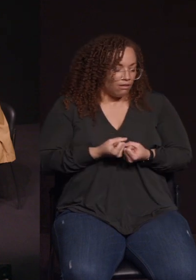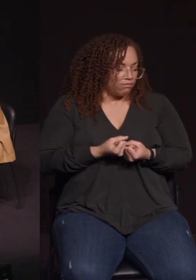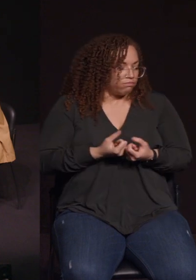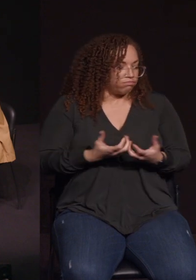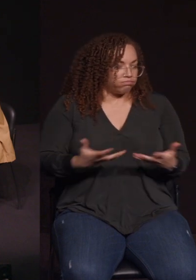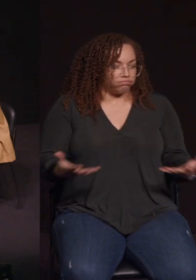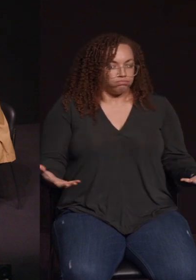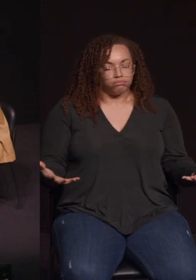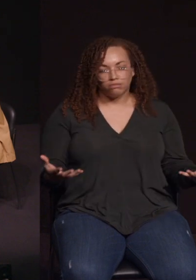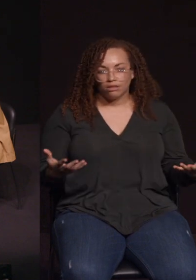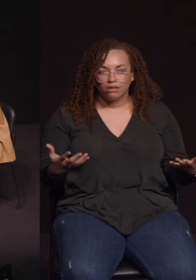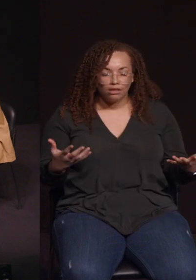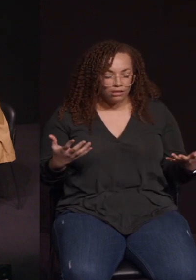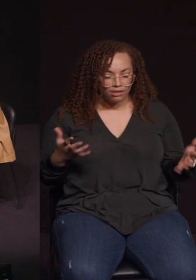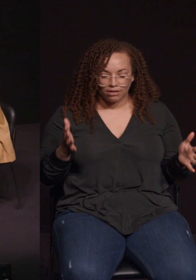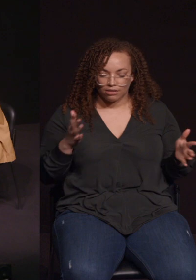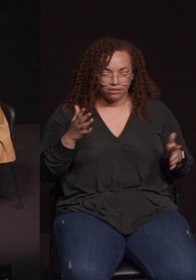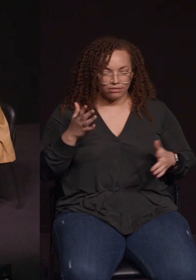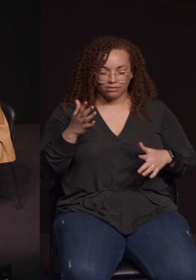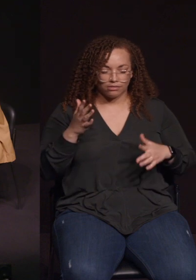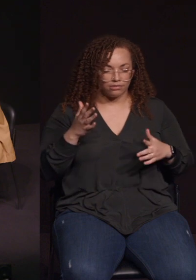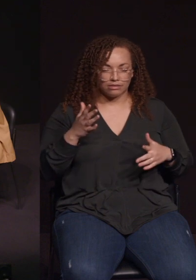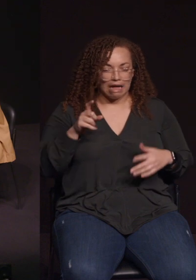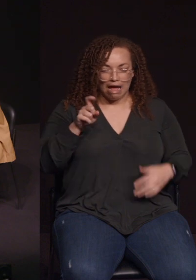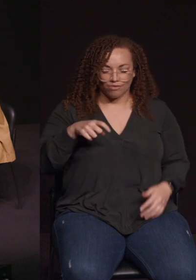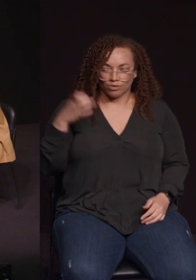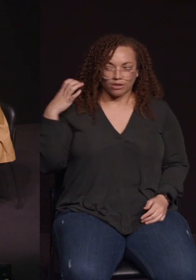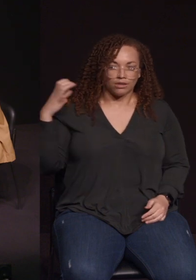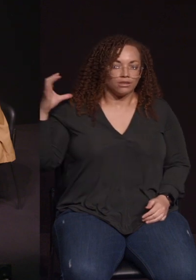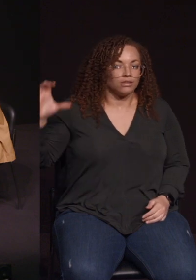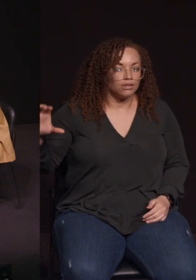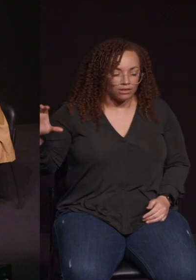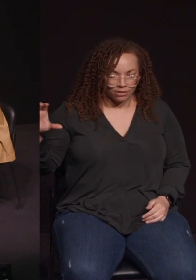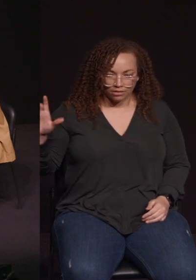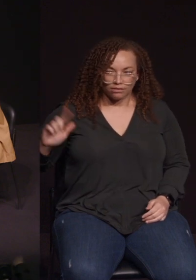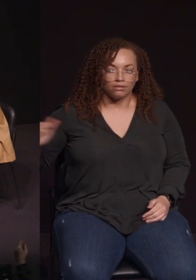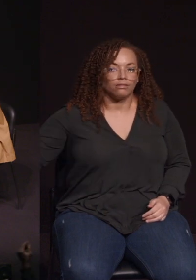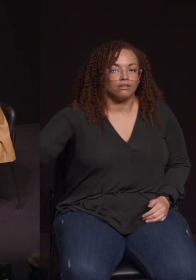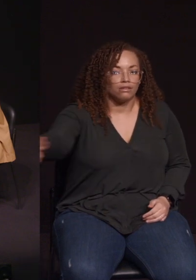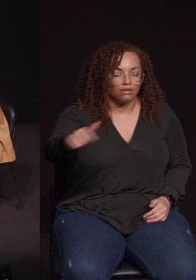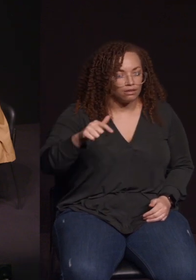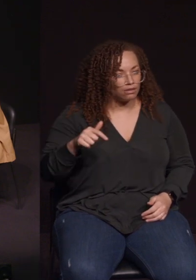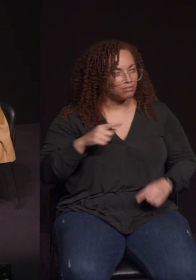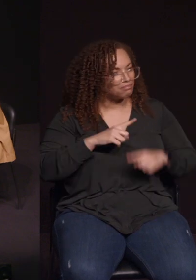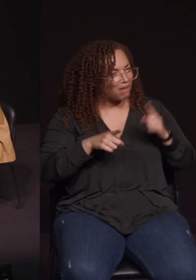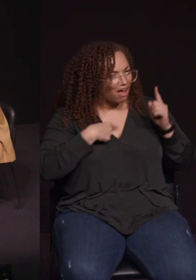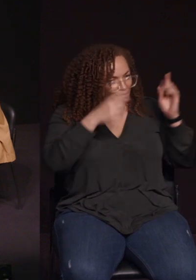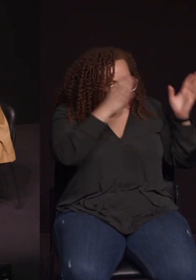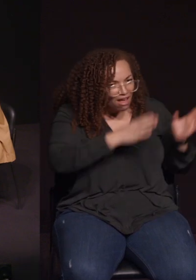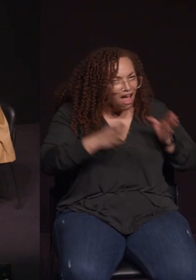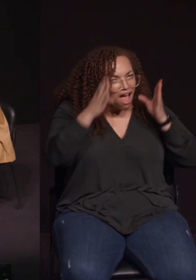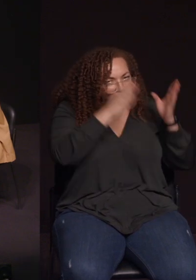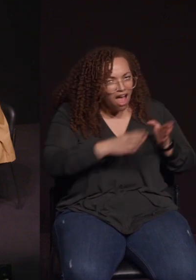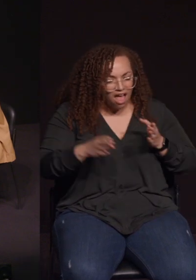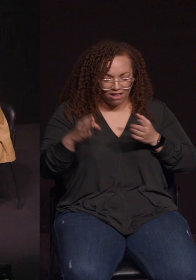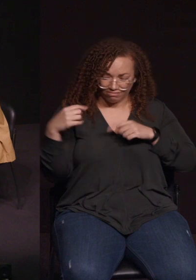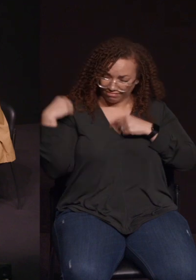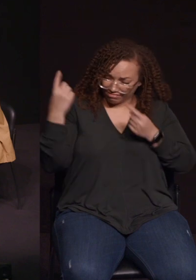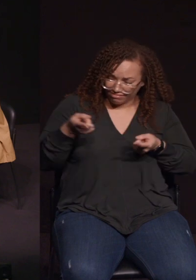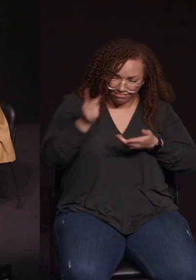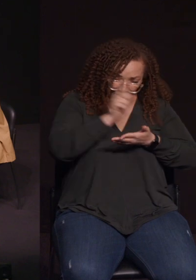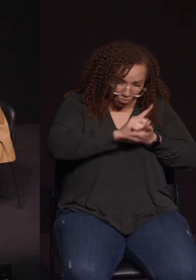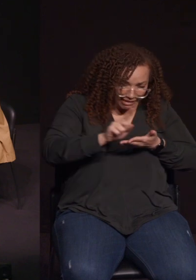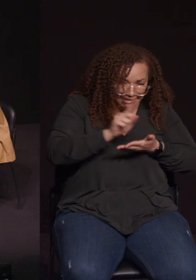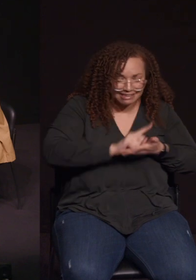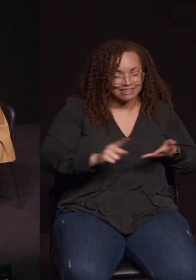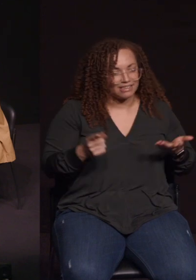a task on to the next person and the next person. But I done spent weeks putting this together. Like, my next Cookies and Convo is March